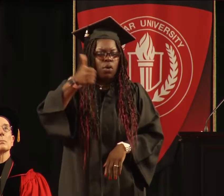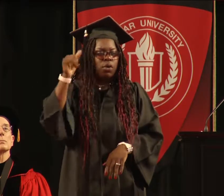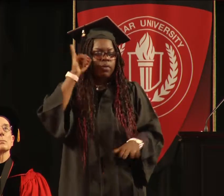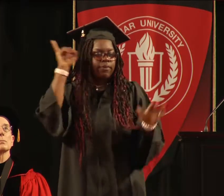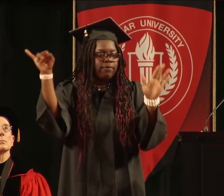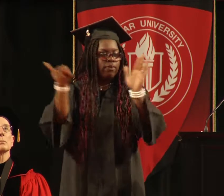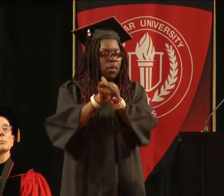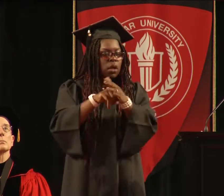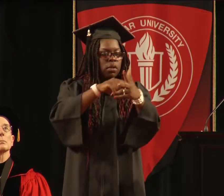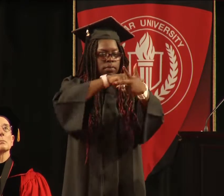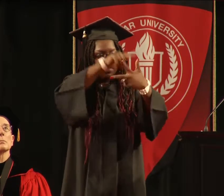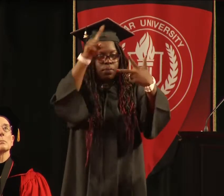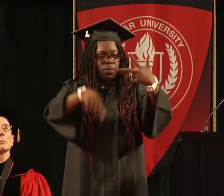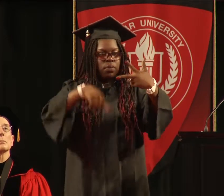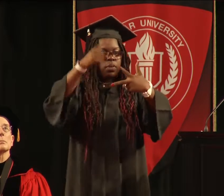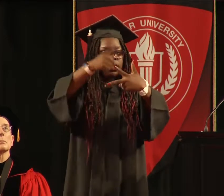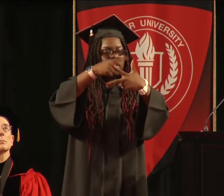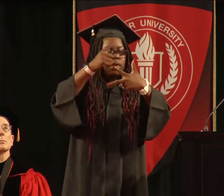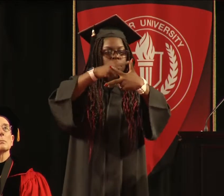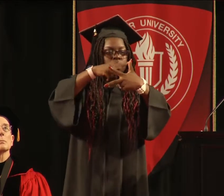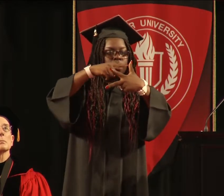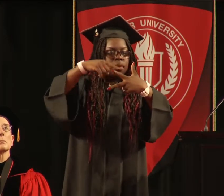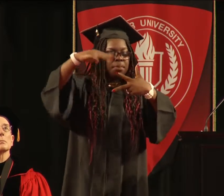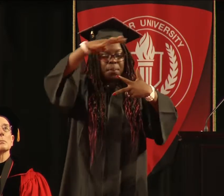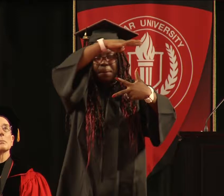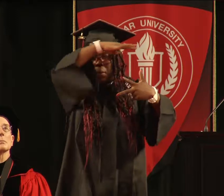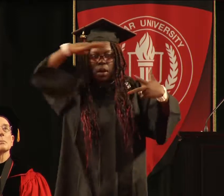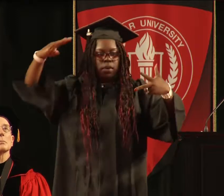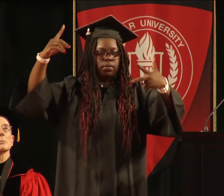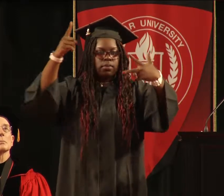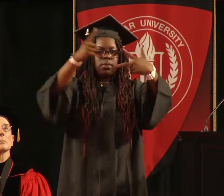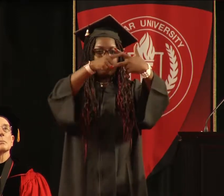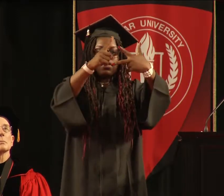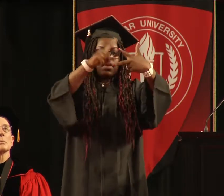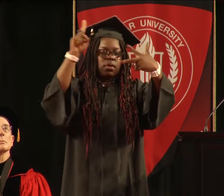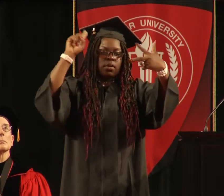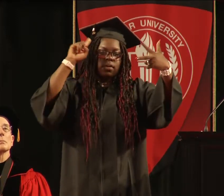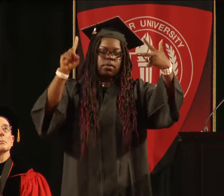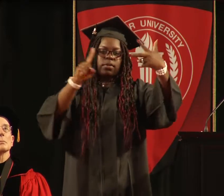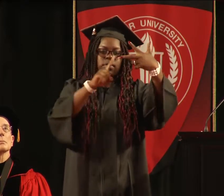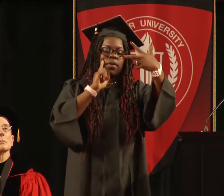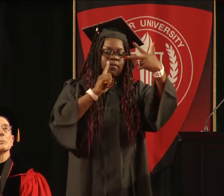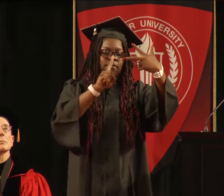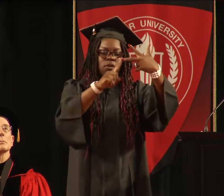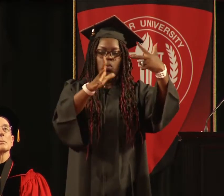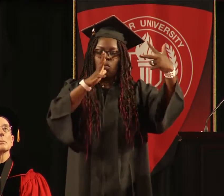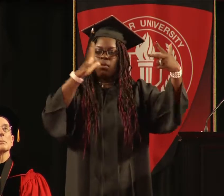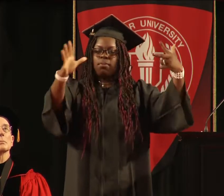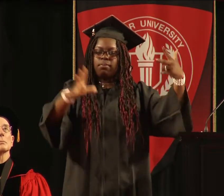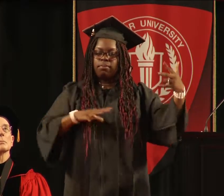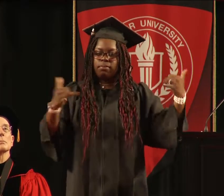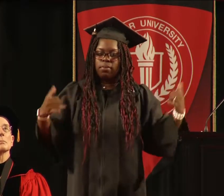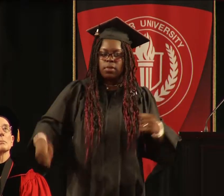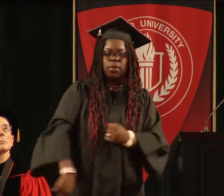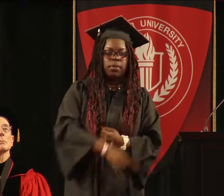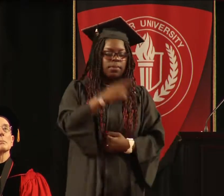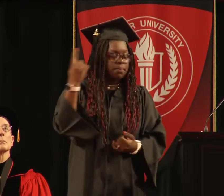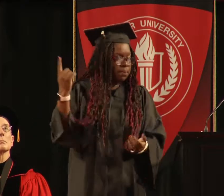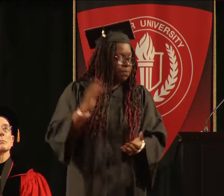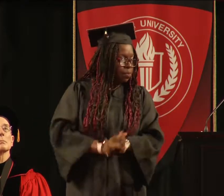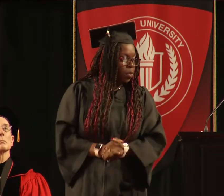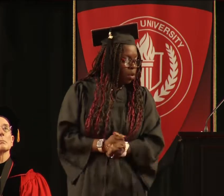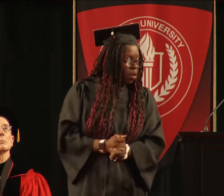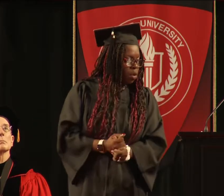It really helped me to find my other identity: Black, deaf